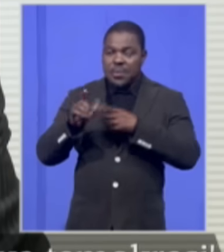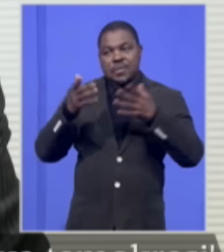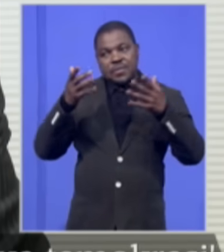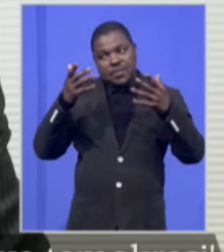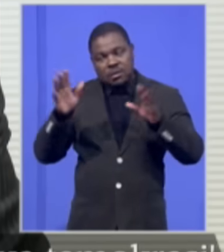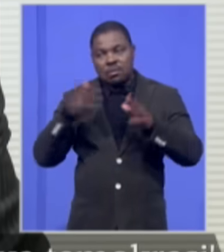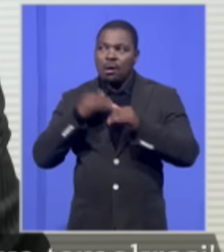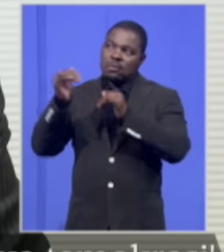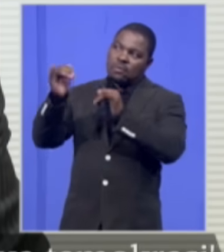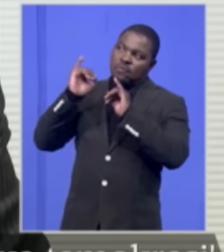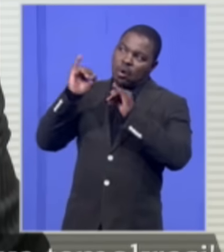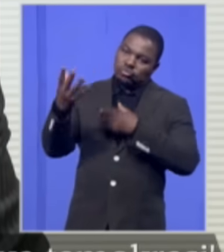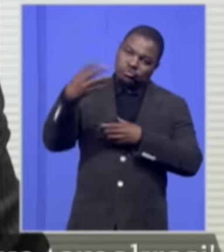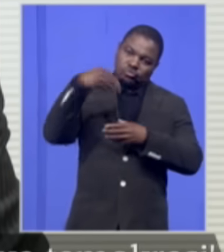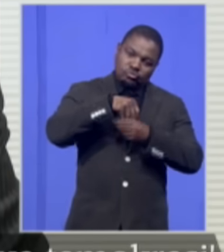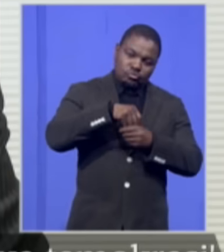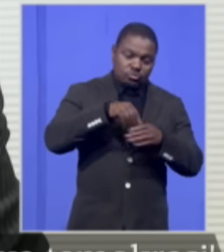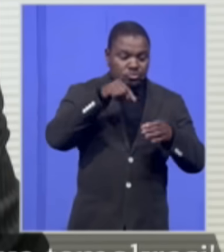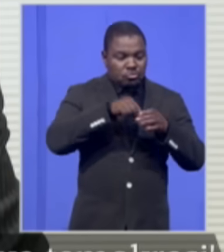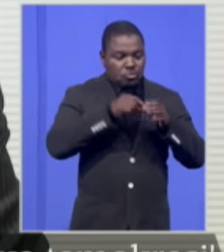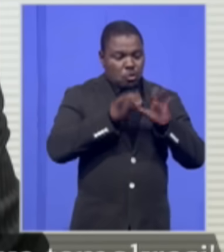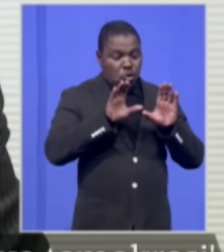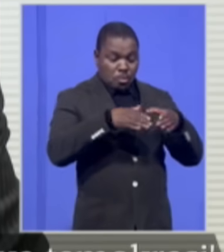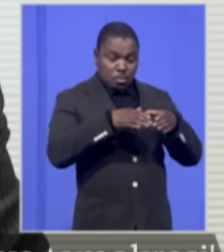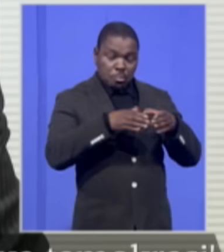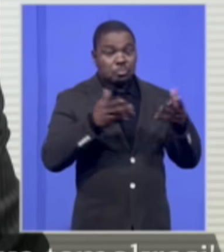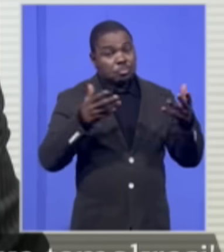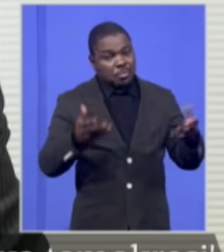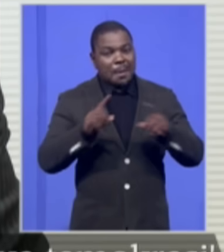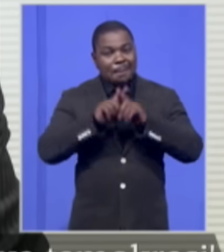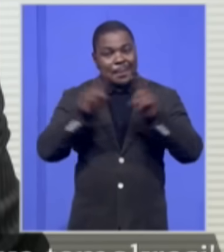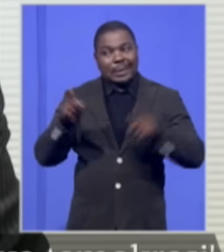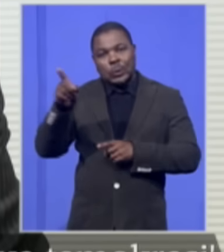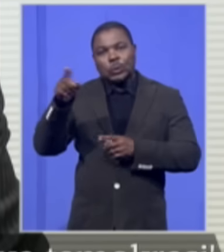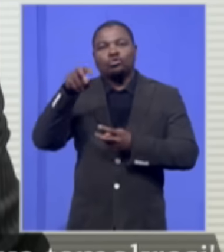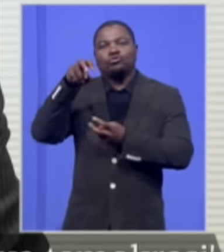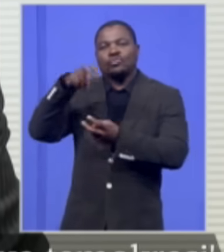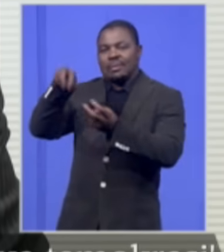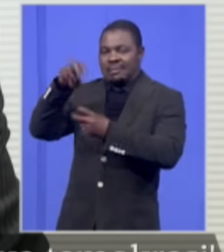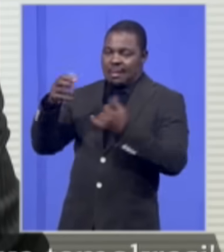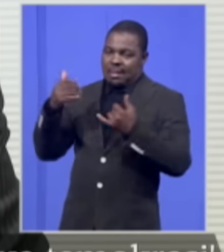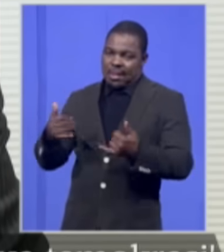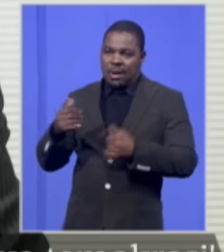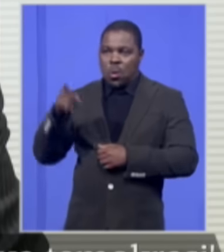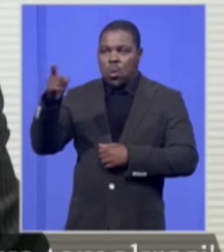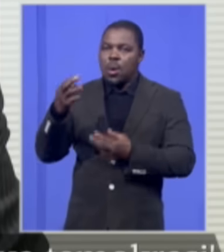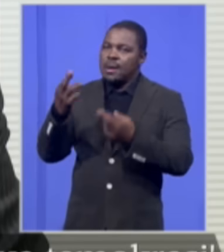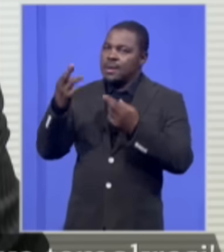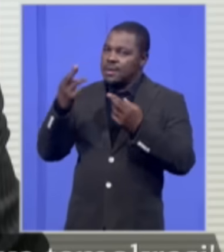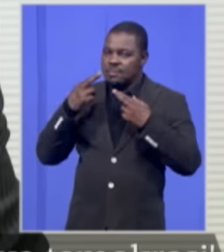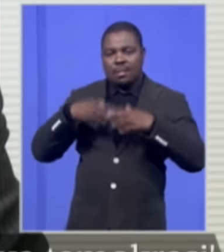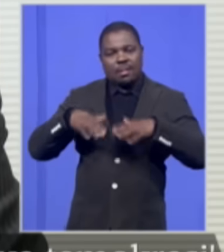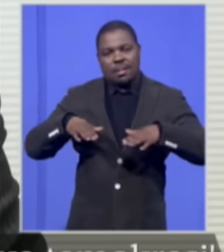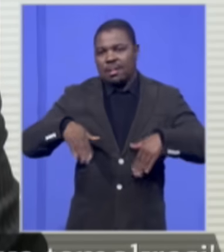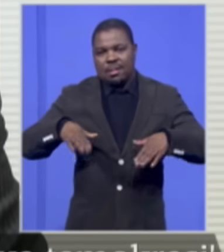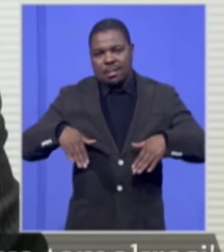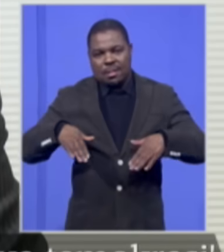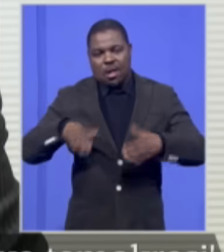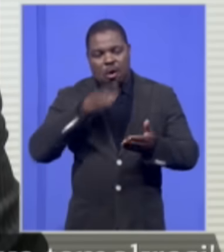been invited to join the Eminent Persons Group, but as he is traveling, has not been able to confirm